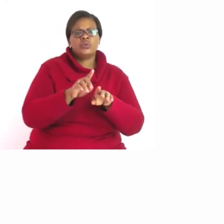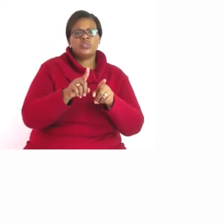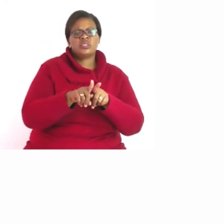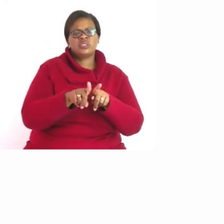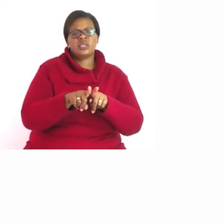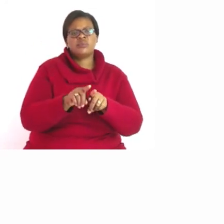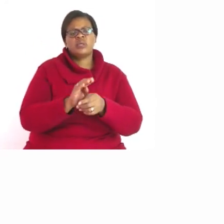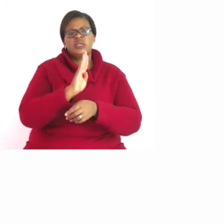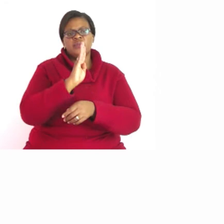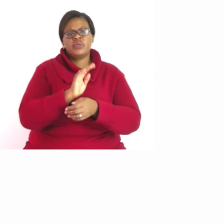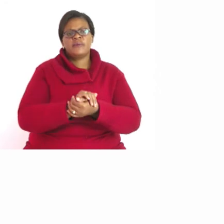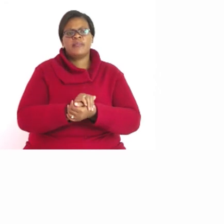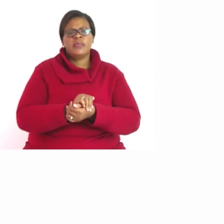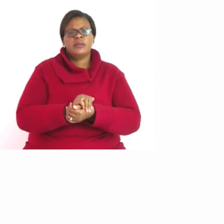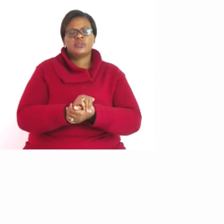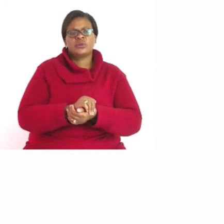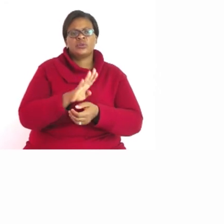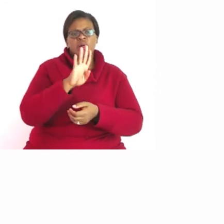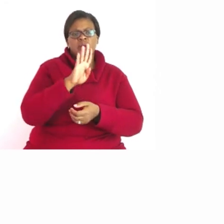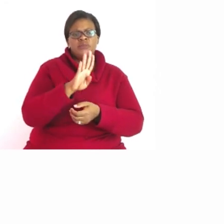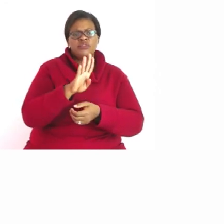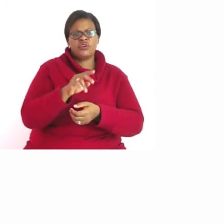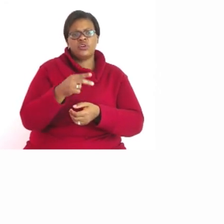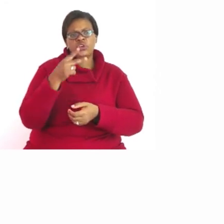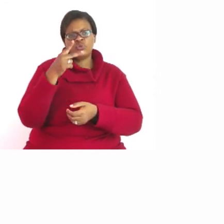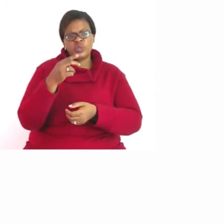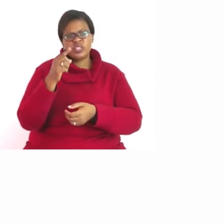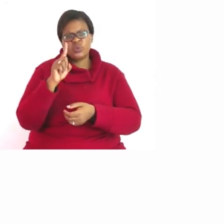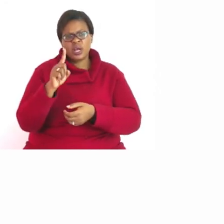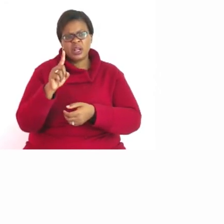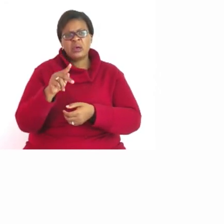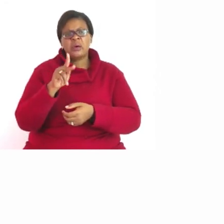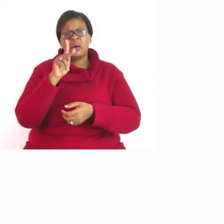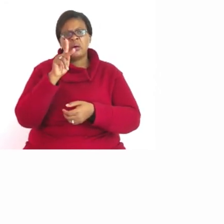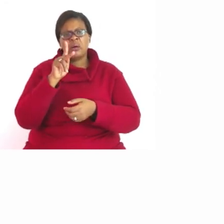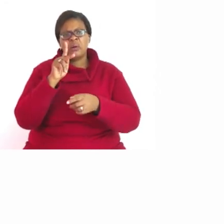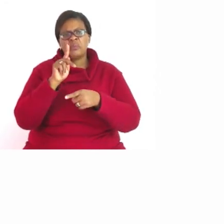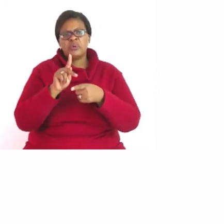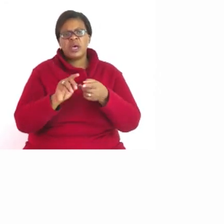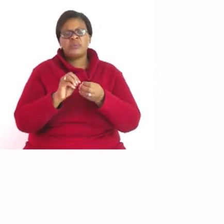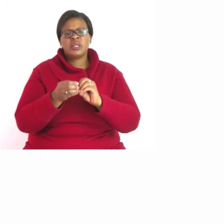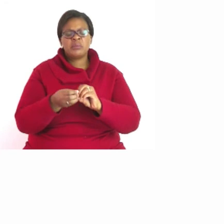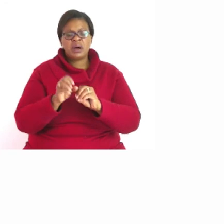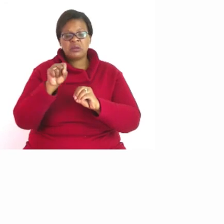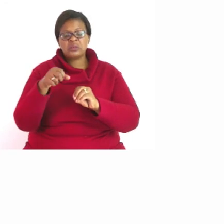is asking, is 21 a prime number? You only need to say yes or no.